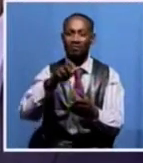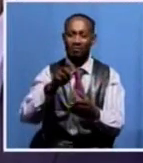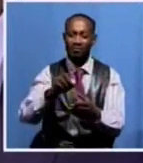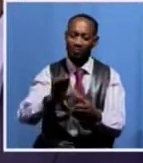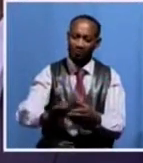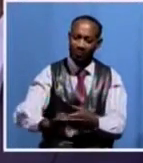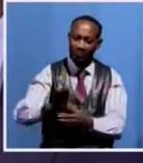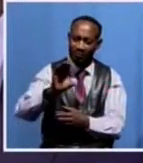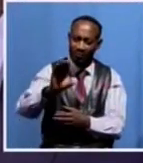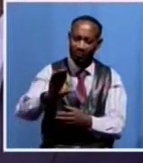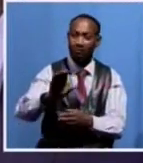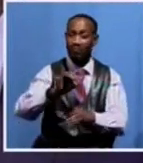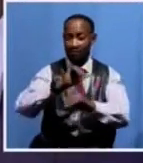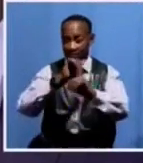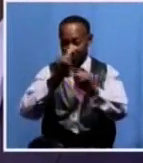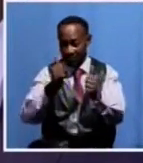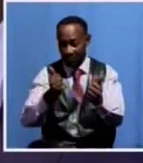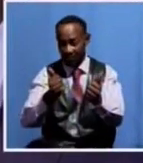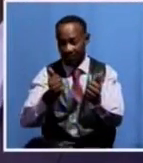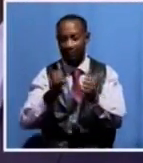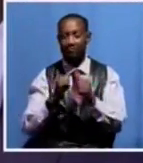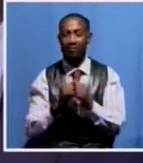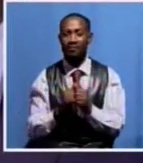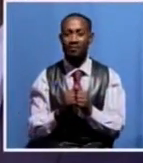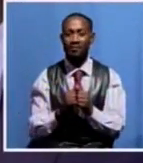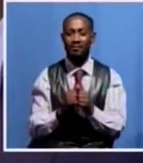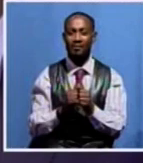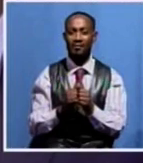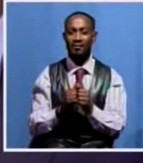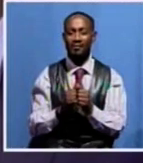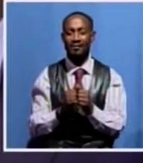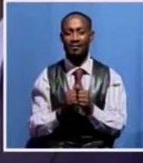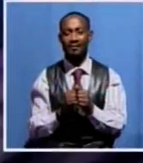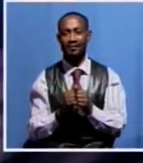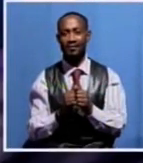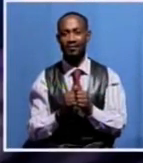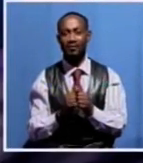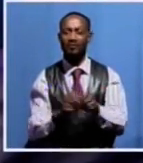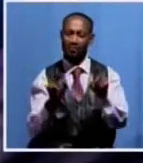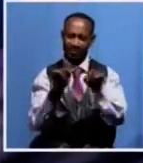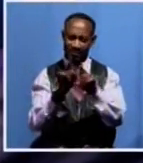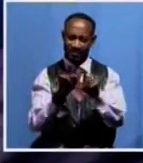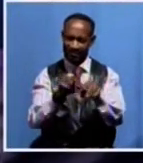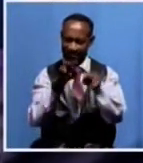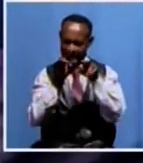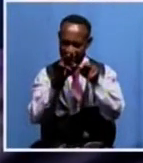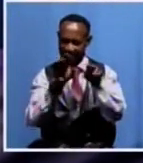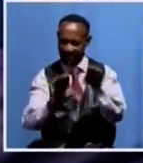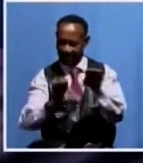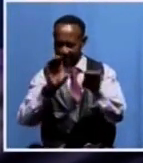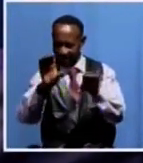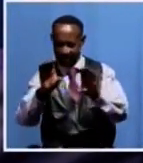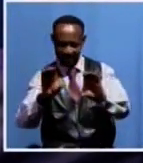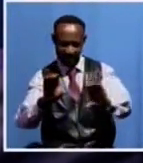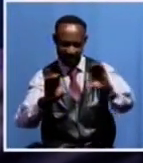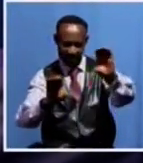allocate reasonably and sufficiently to these cross-cutting issues. Still looking at allocation, a quick scan, I note